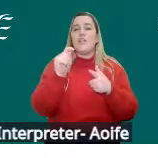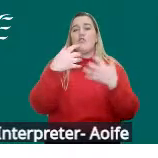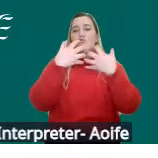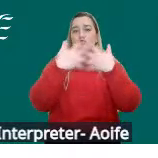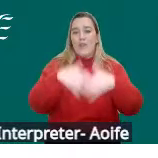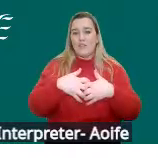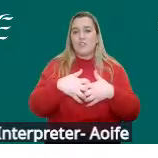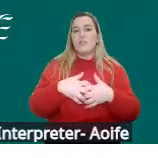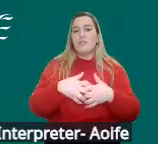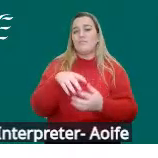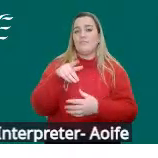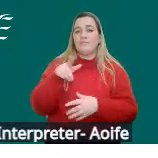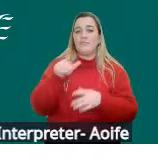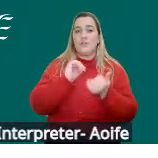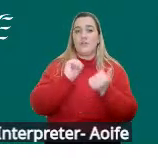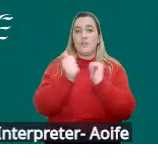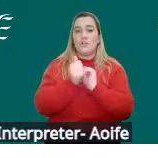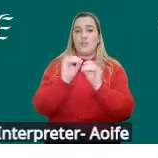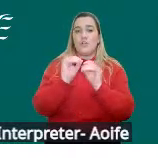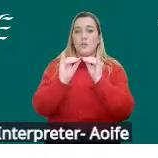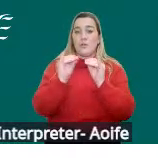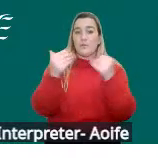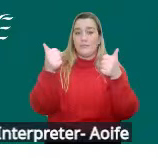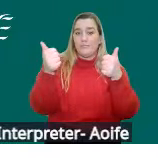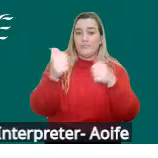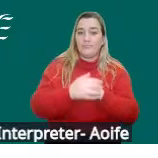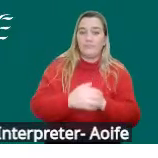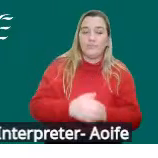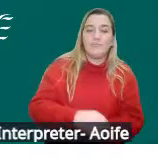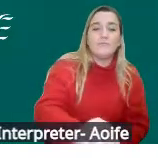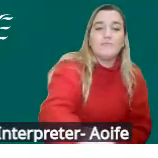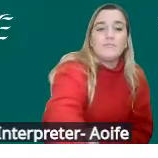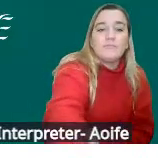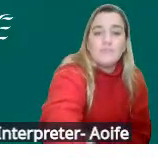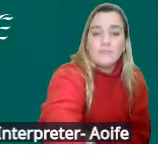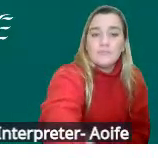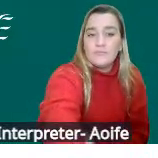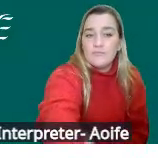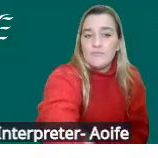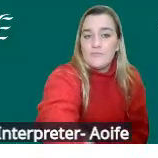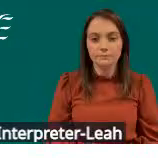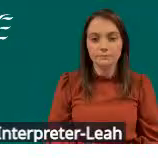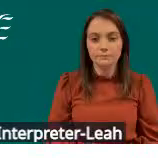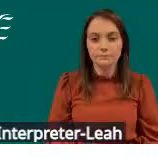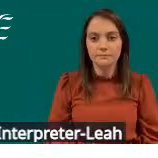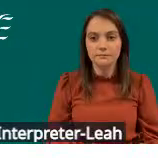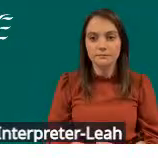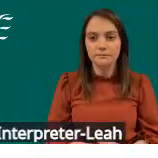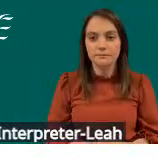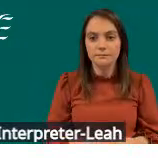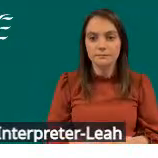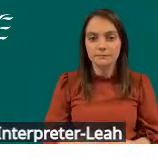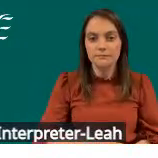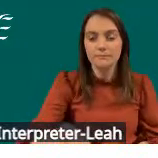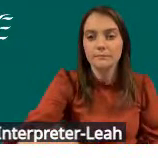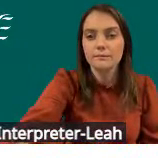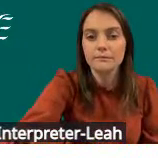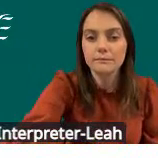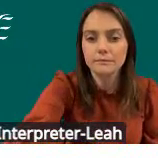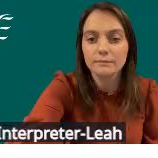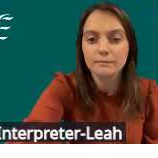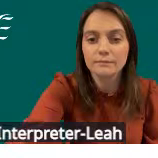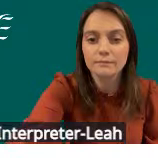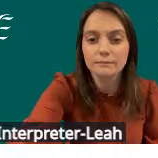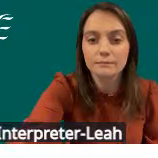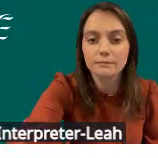link to the labs, and it was all a very difficult time. And but what we've learned from that is that there's been a huge explosion in